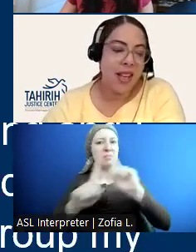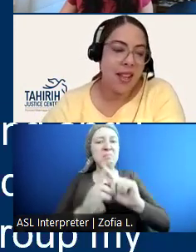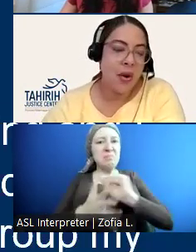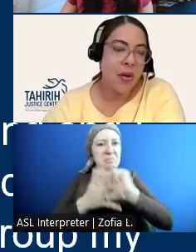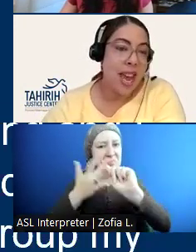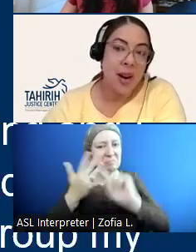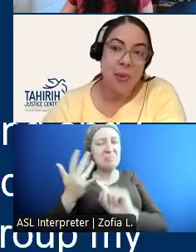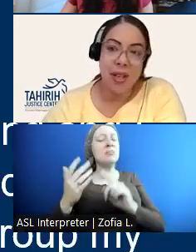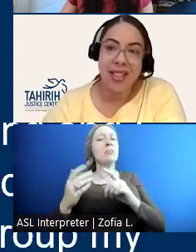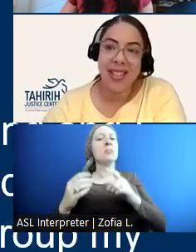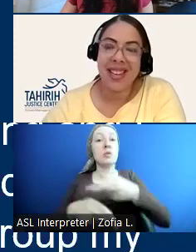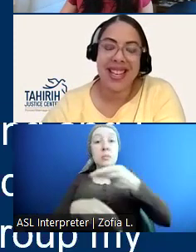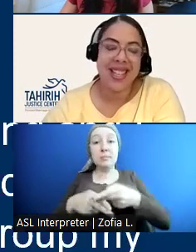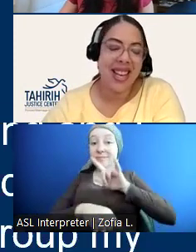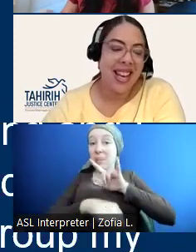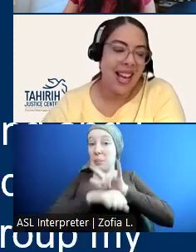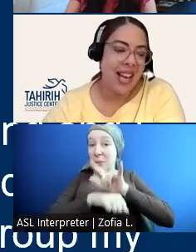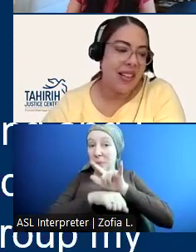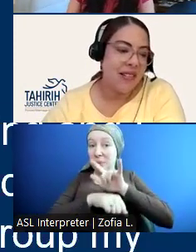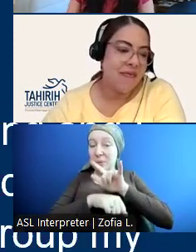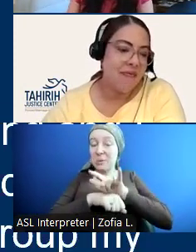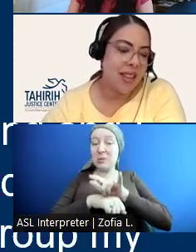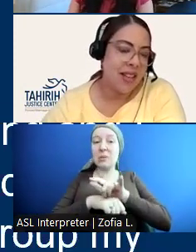mentioned the airport, right?